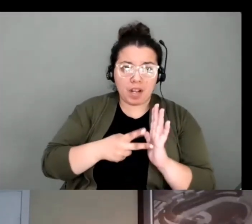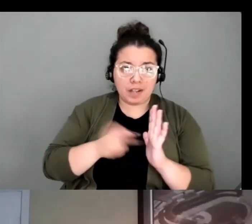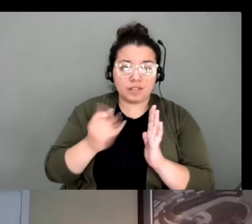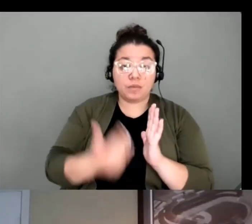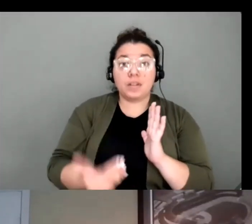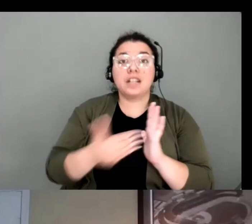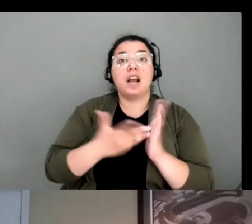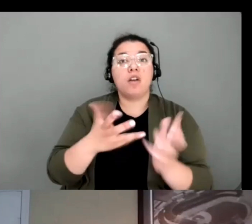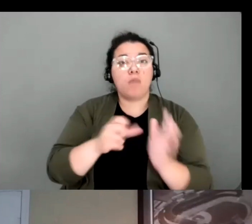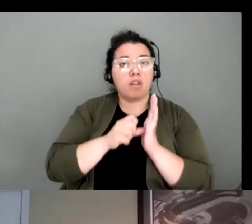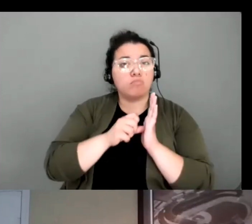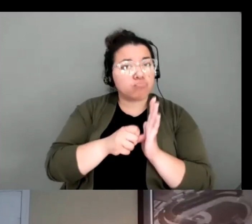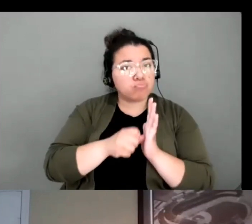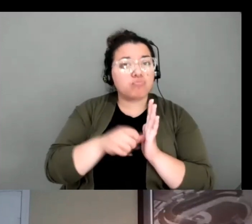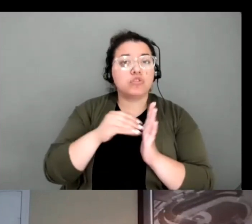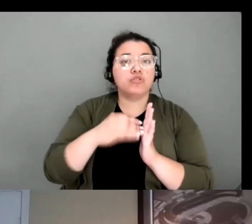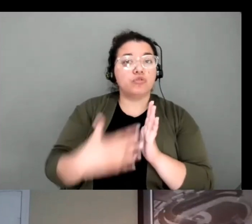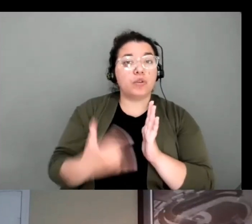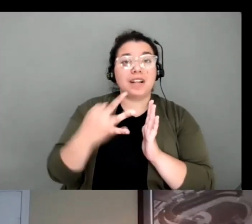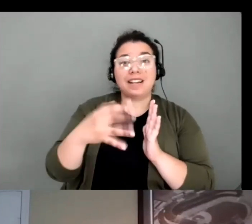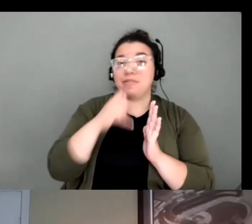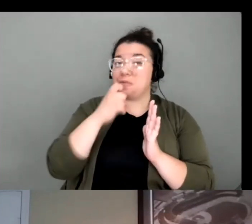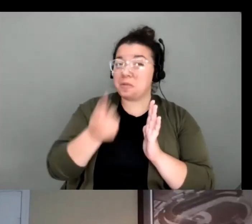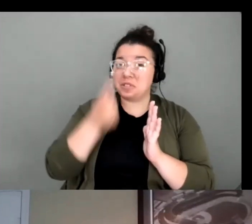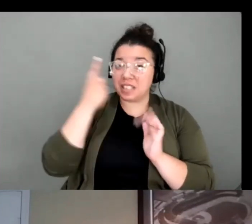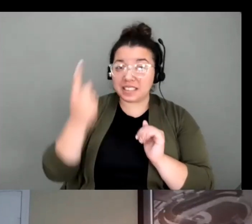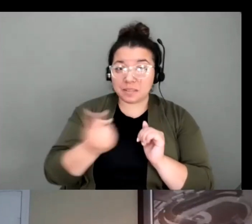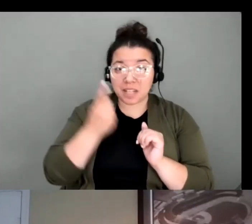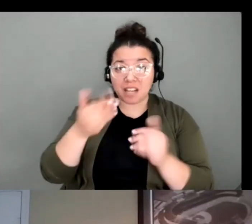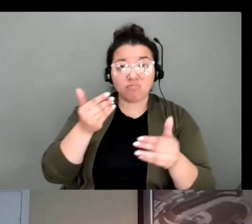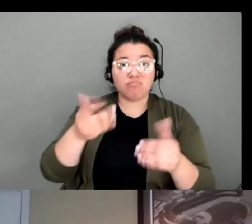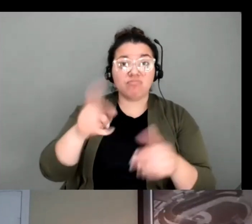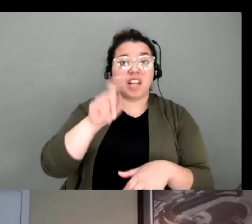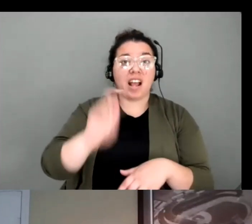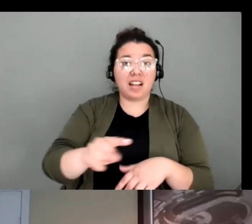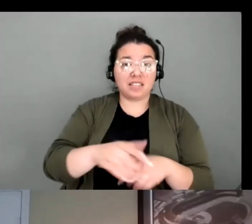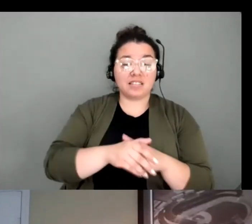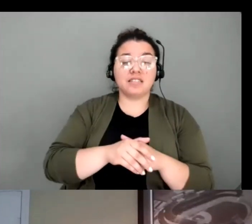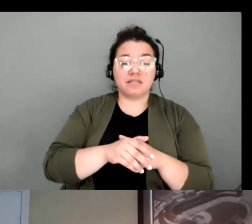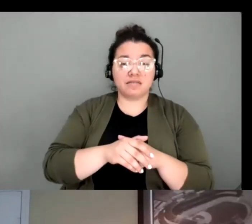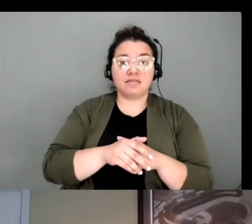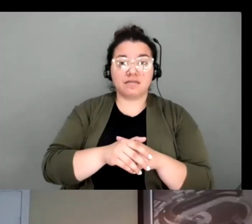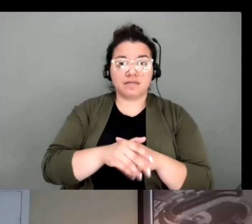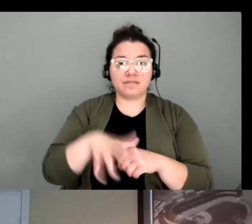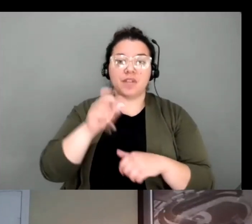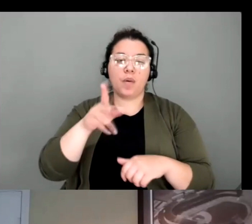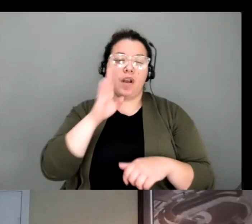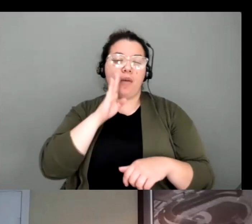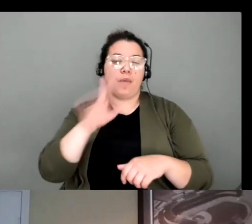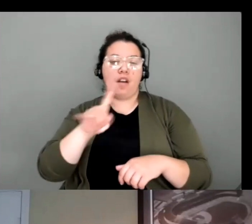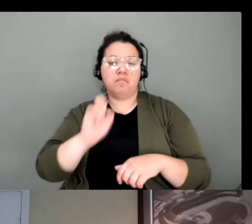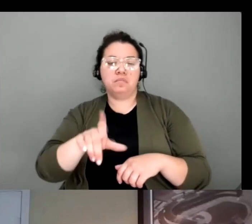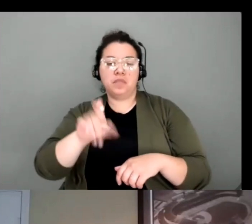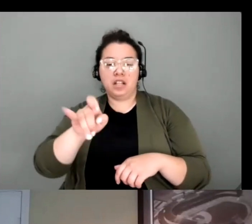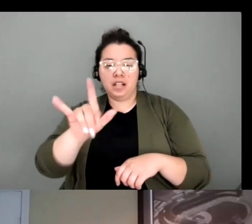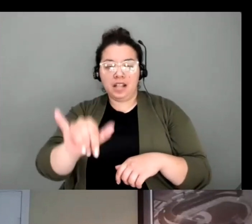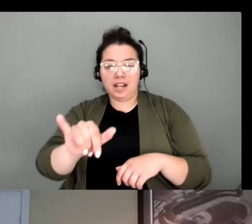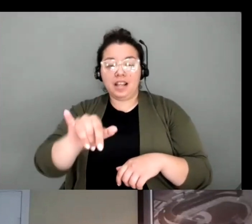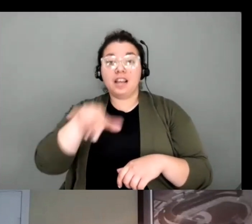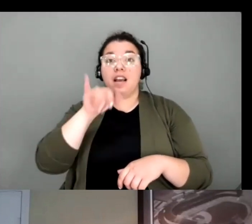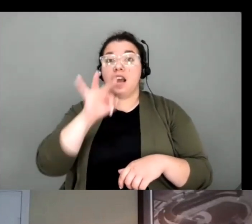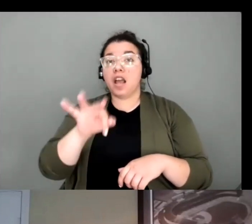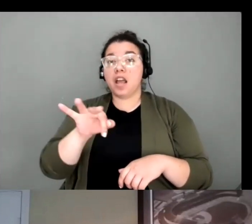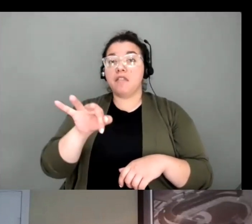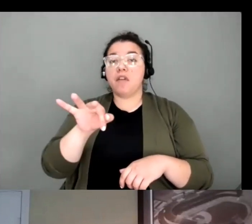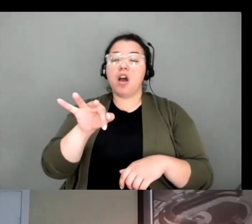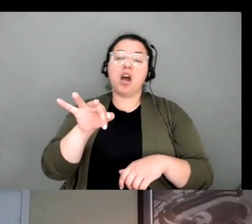that it's okay to ask questions about things you don't understand. And also, let me ask Lety this question. If you were looking for someone to join your